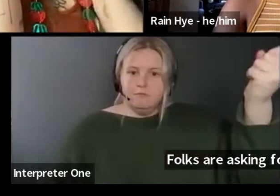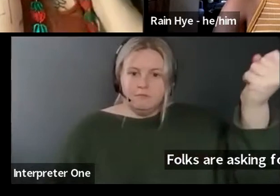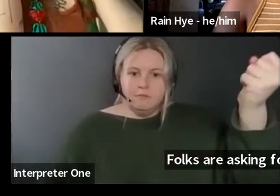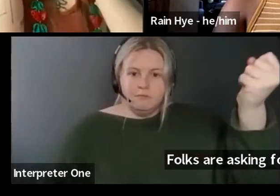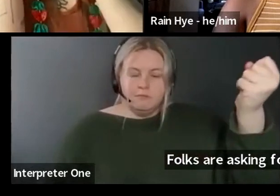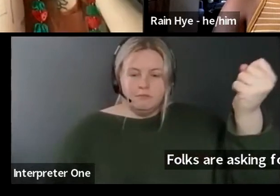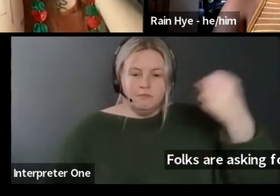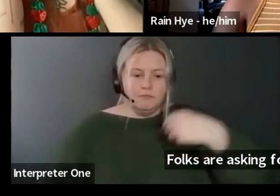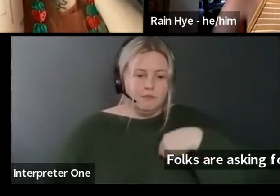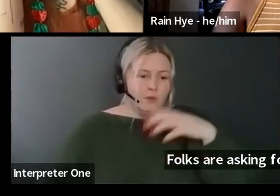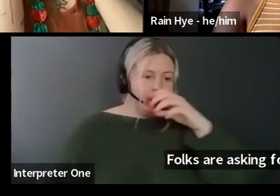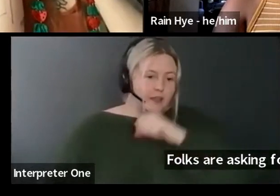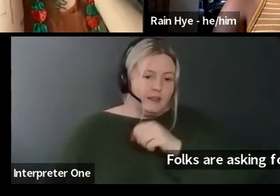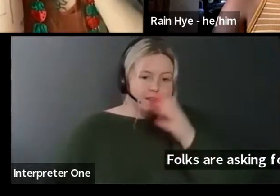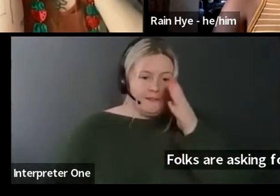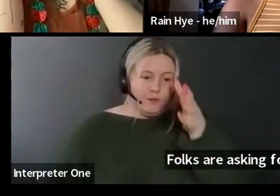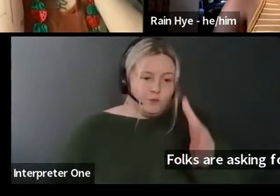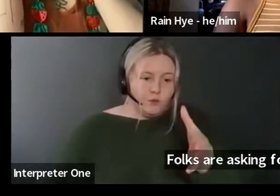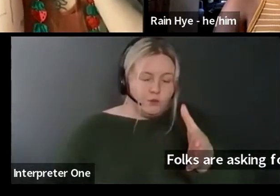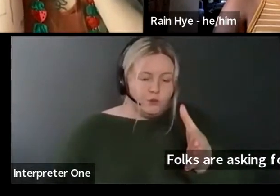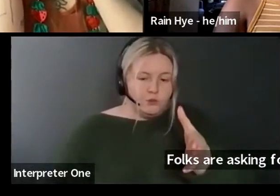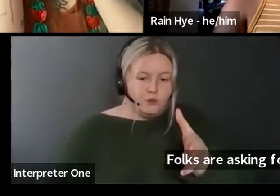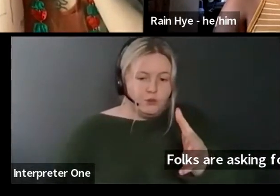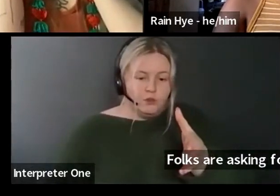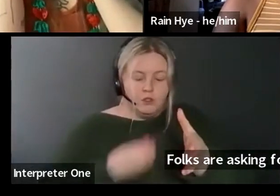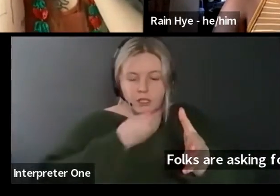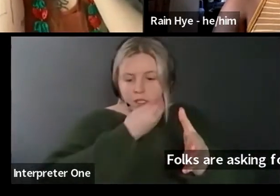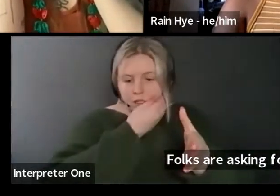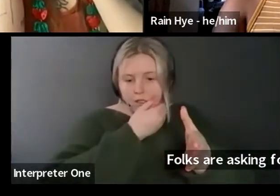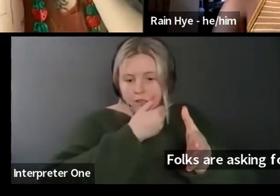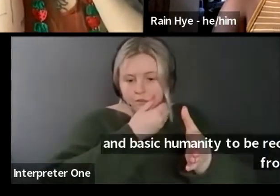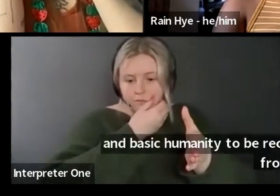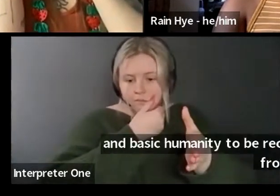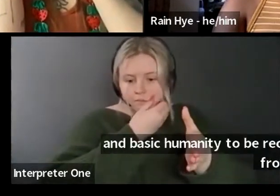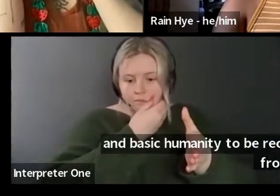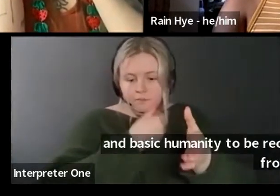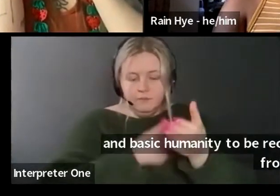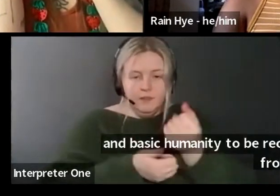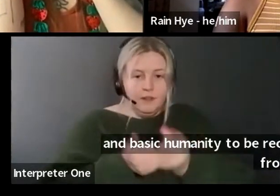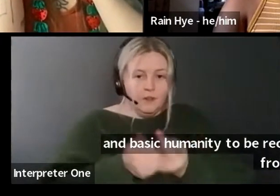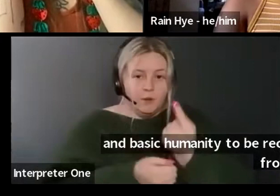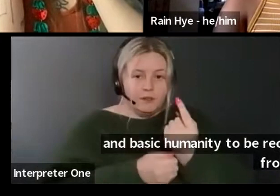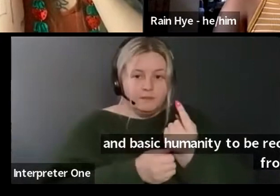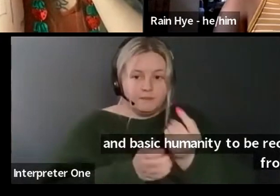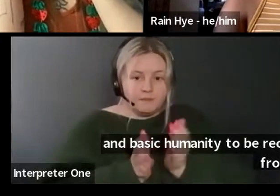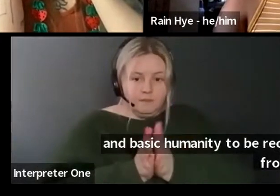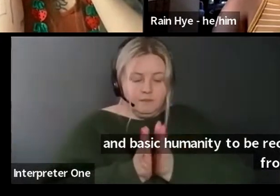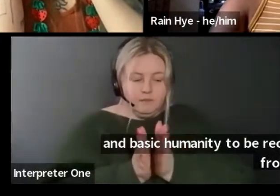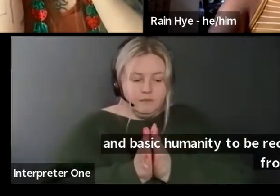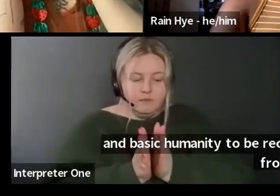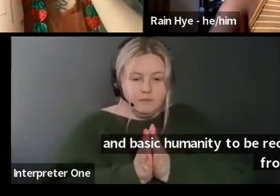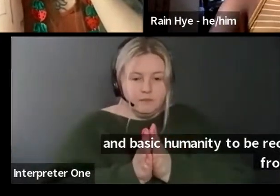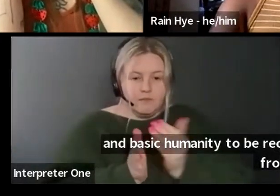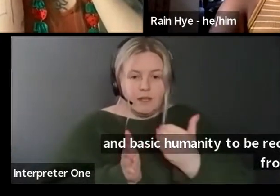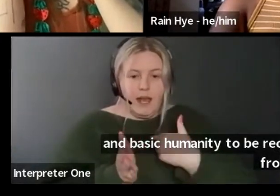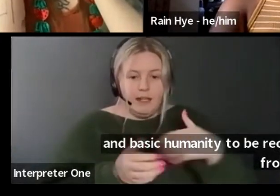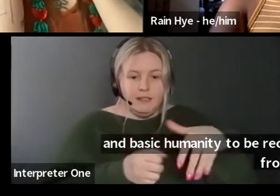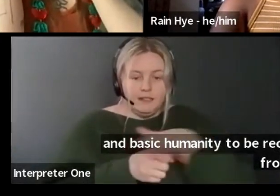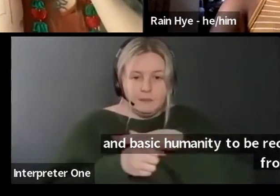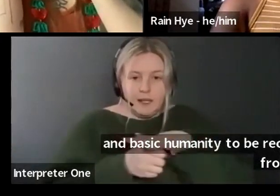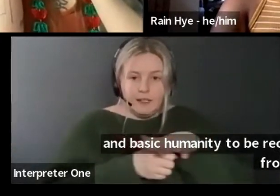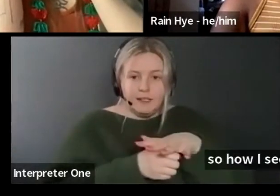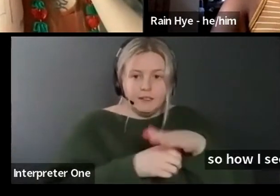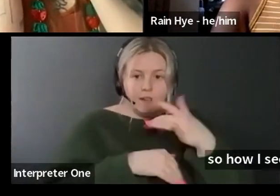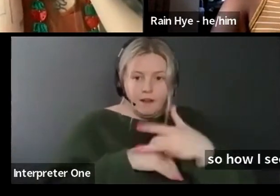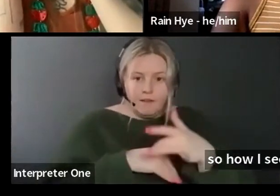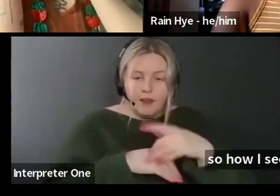future, how I see the future is when everyone, or there is space for everyone to be